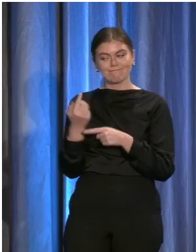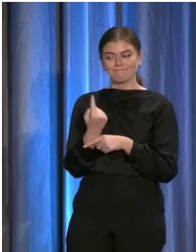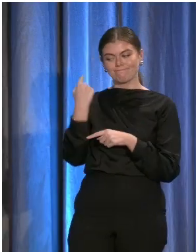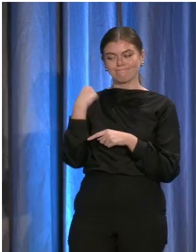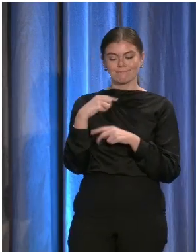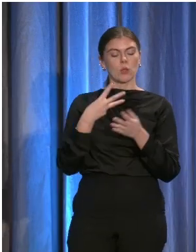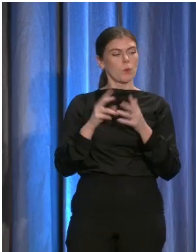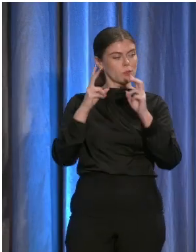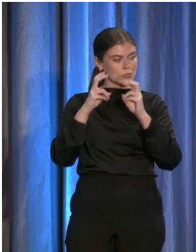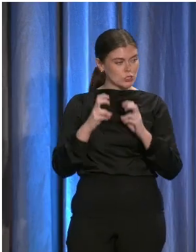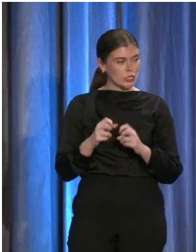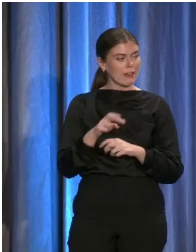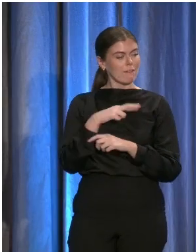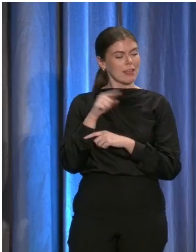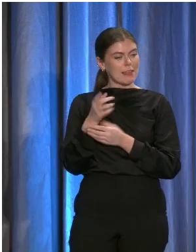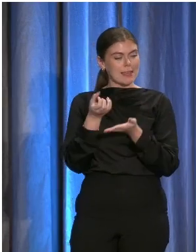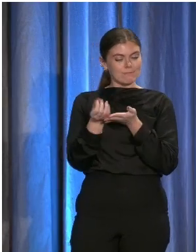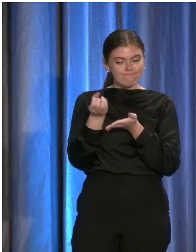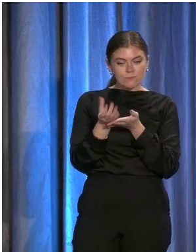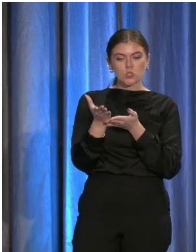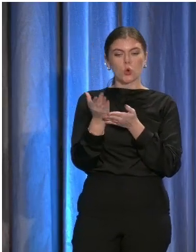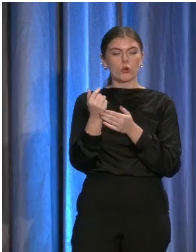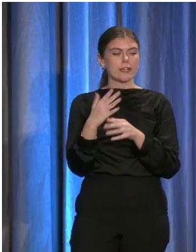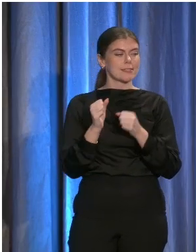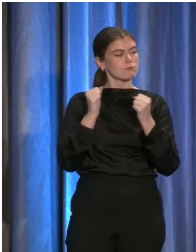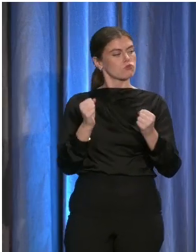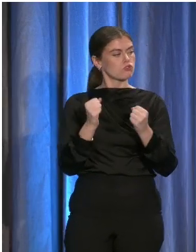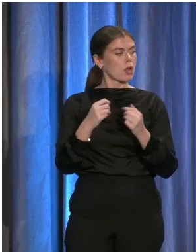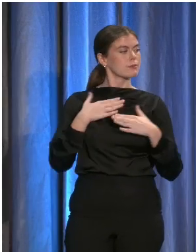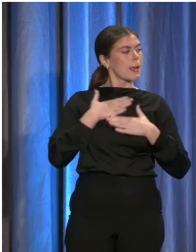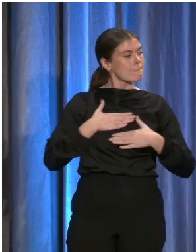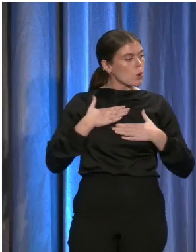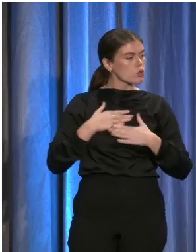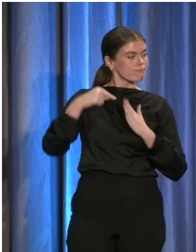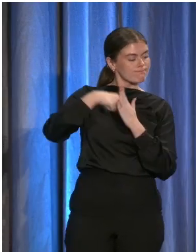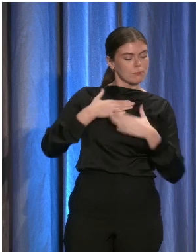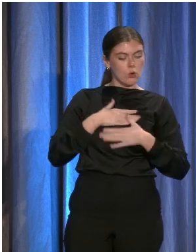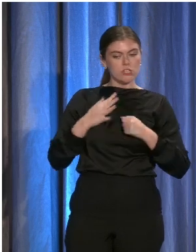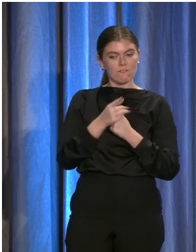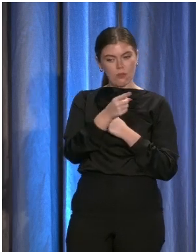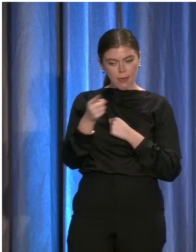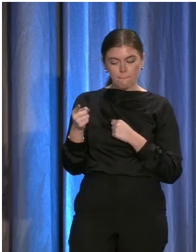reiterating stories that had a great deal of emotional resonance for them.